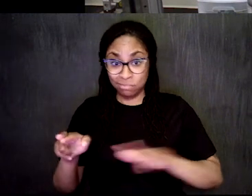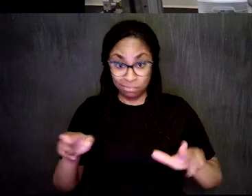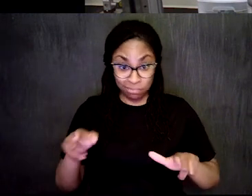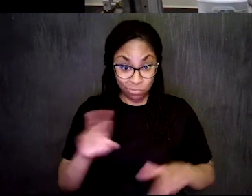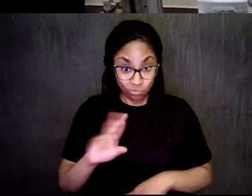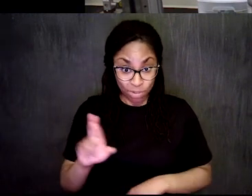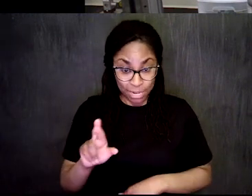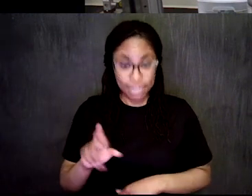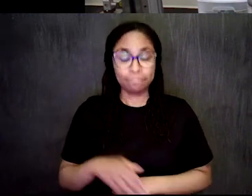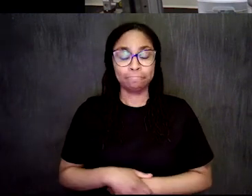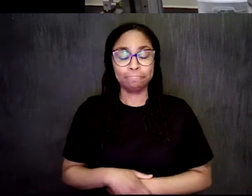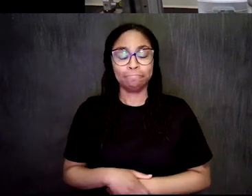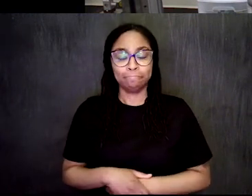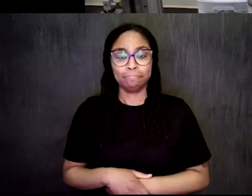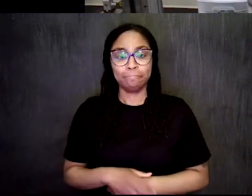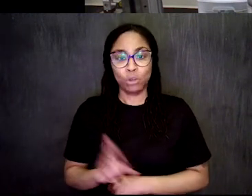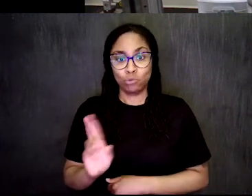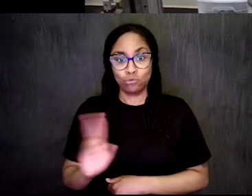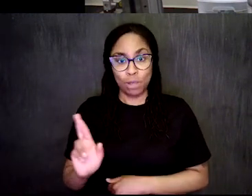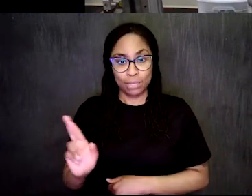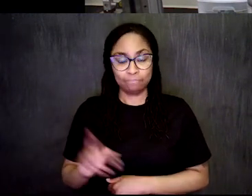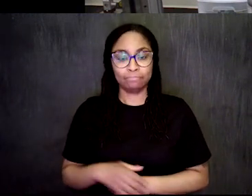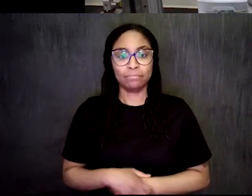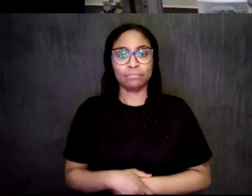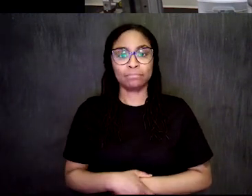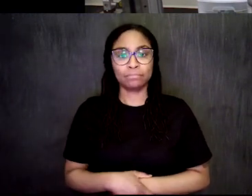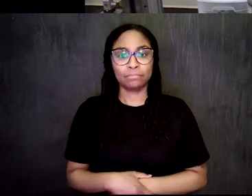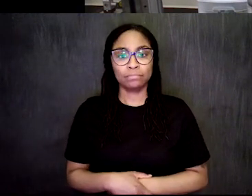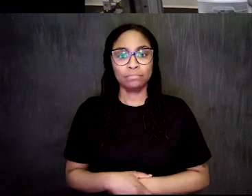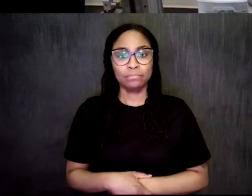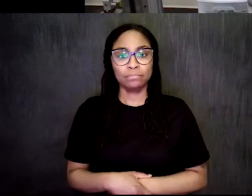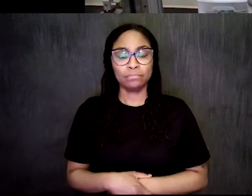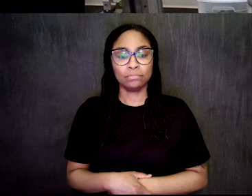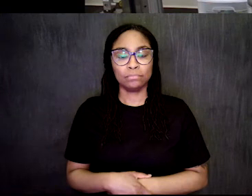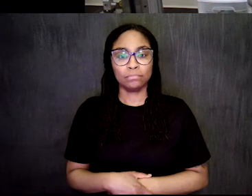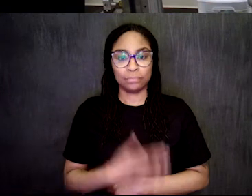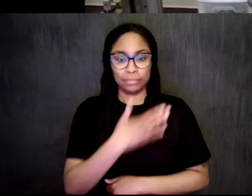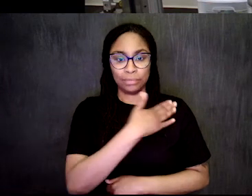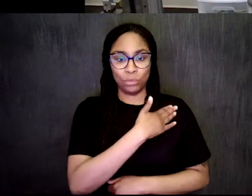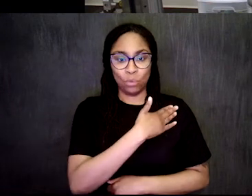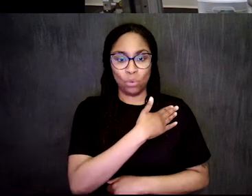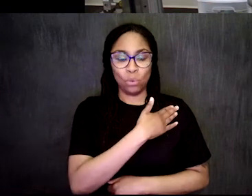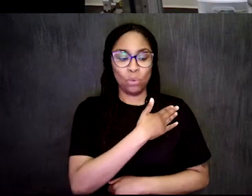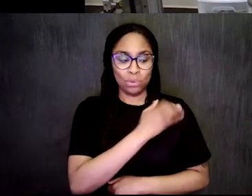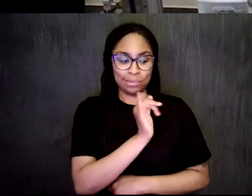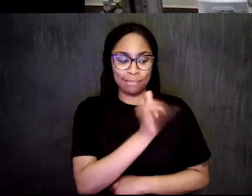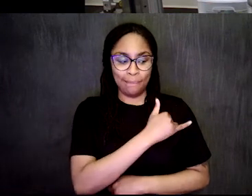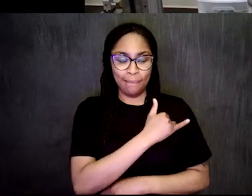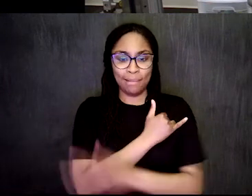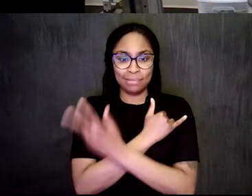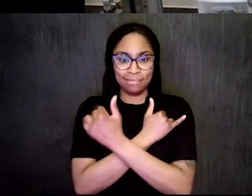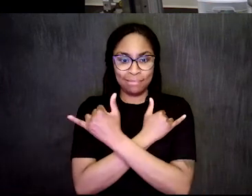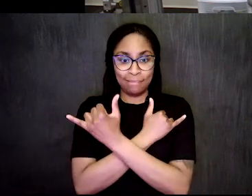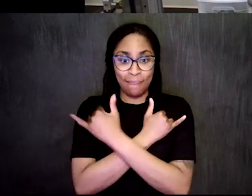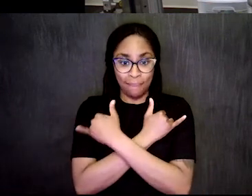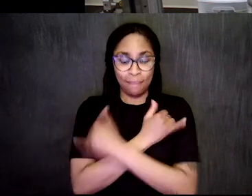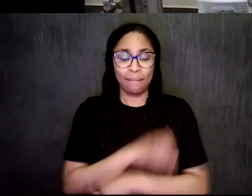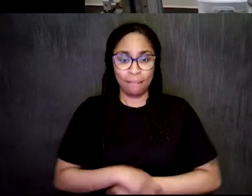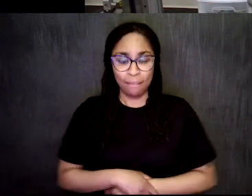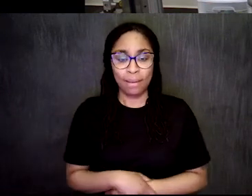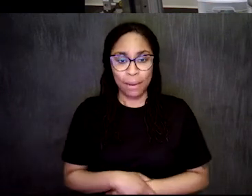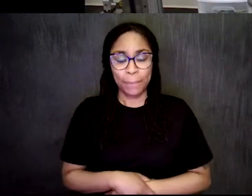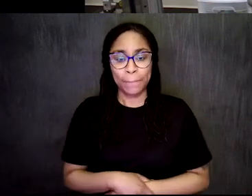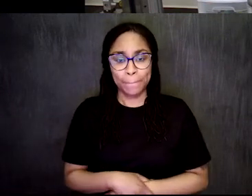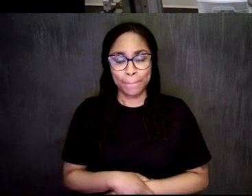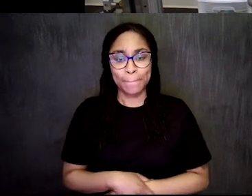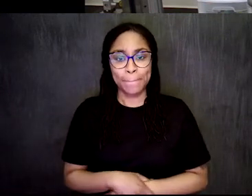side. You ready? All right, let's go. To the right, come down, keep your opposite shoulder down. Good, back